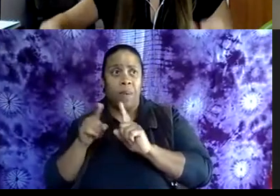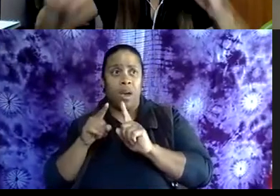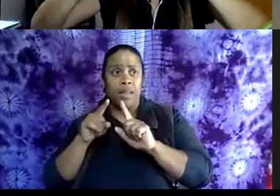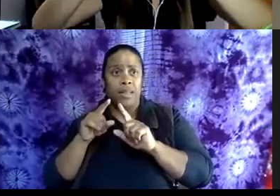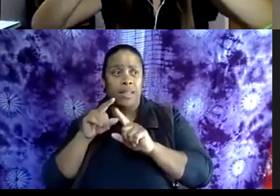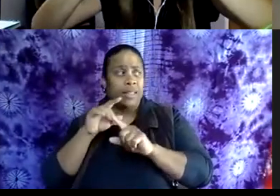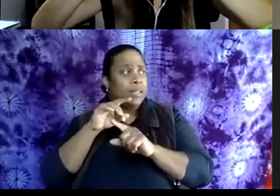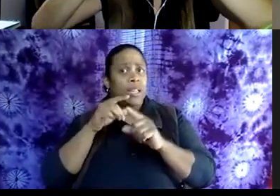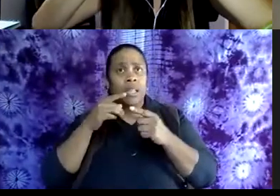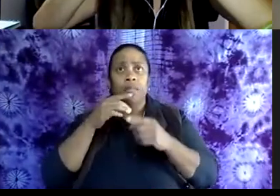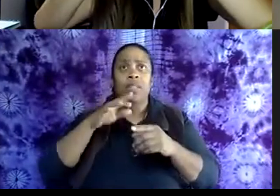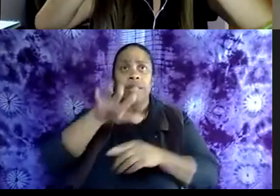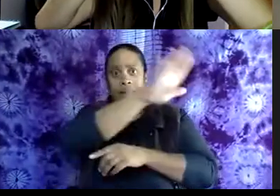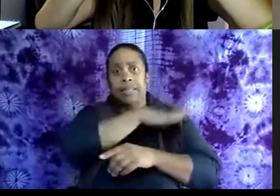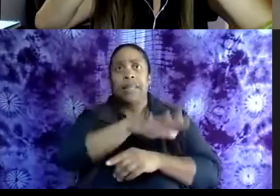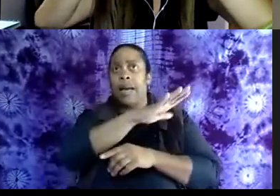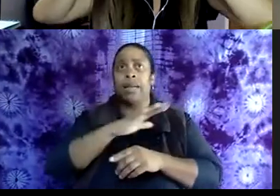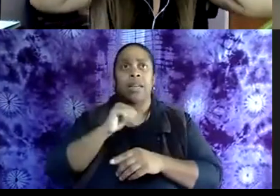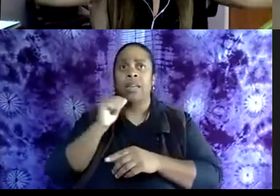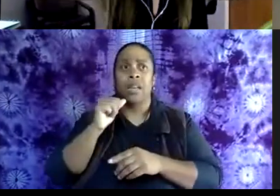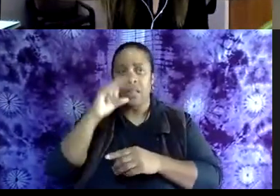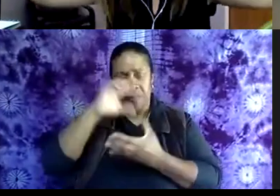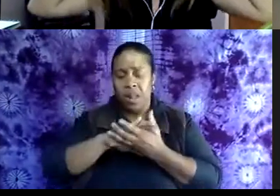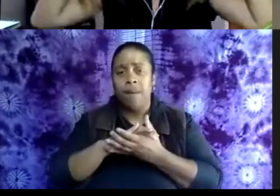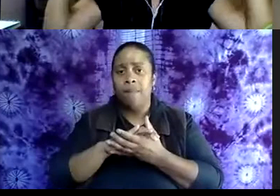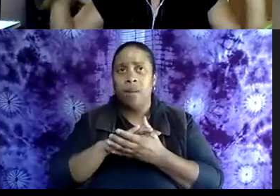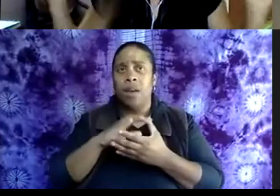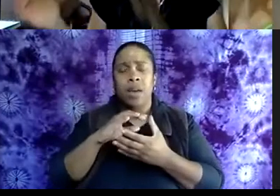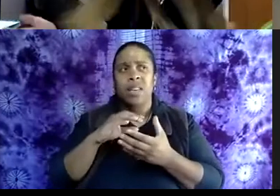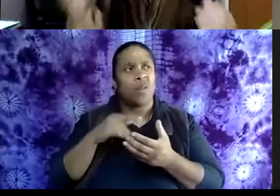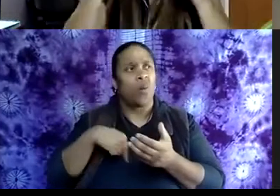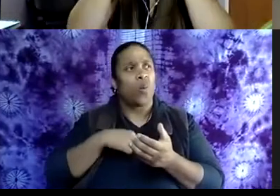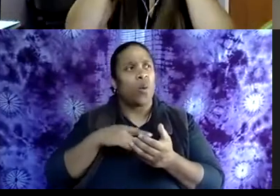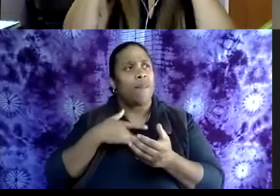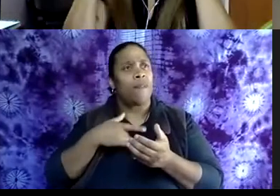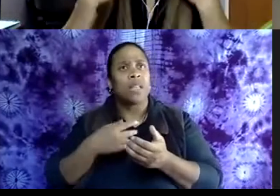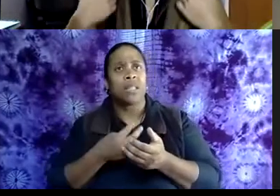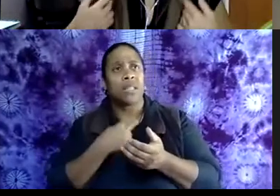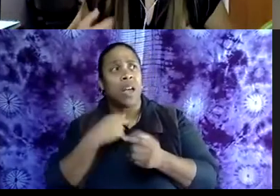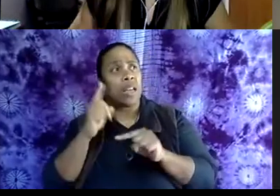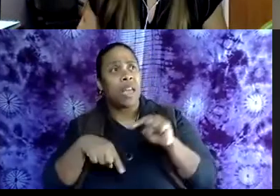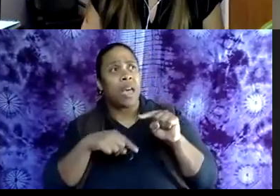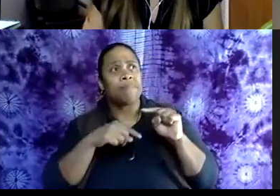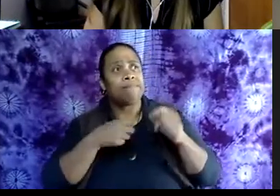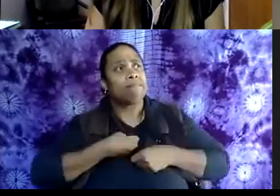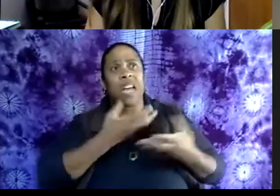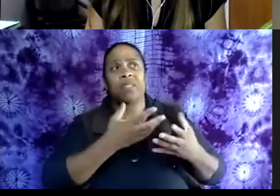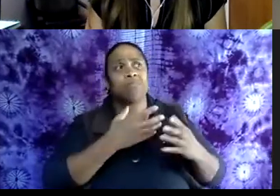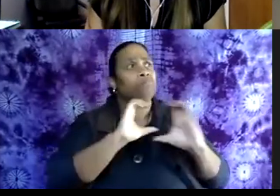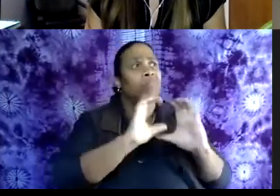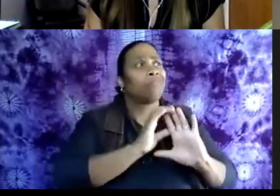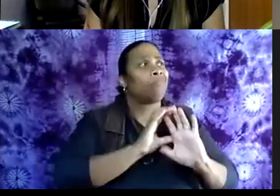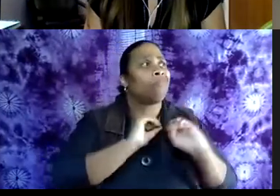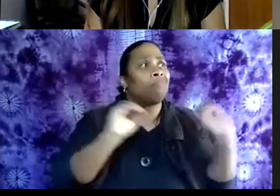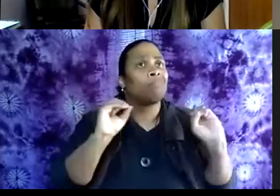says it's not real, and this kind of hamstrings us. And so then it's more that we now end up in the space